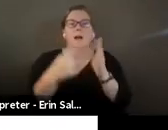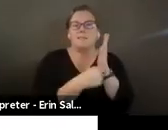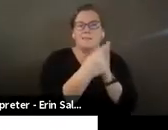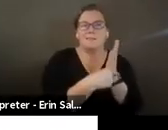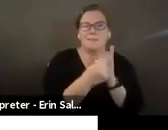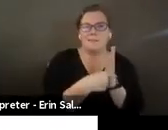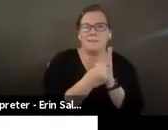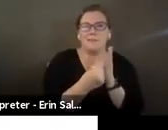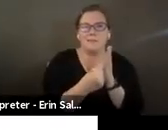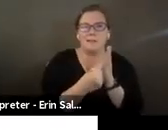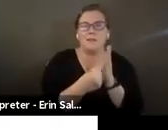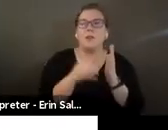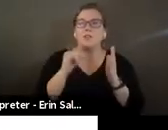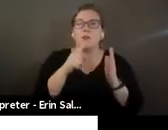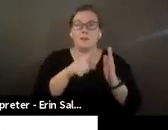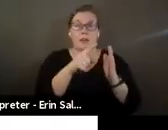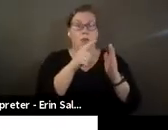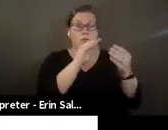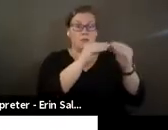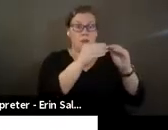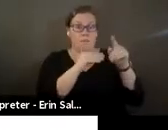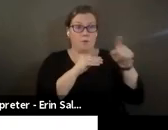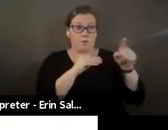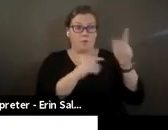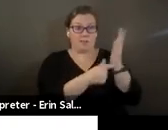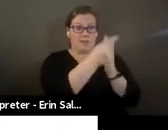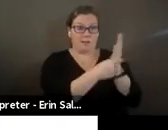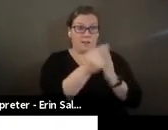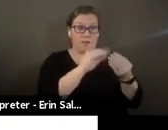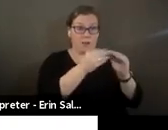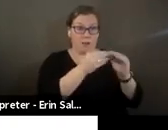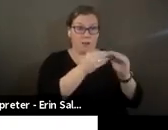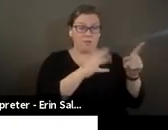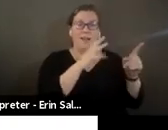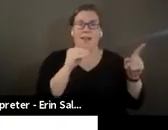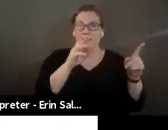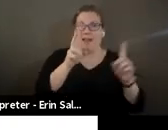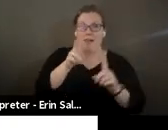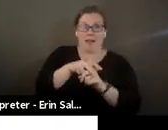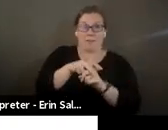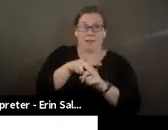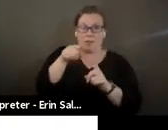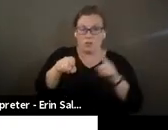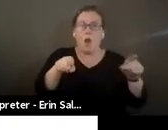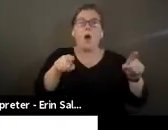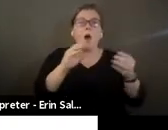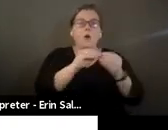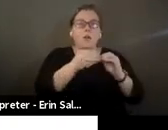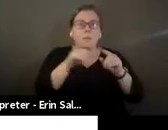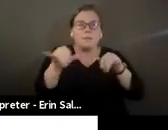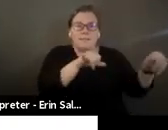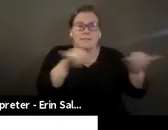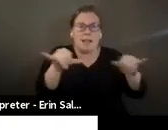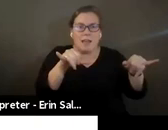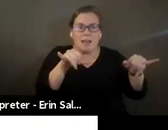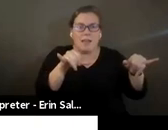matches, the numbers in the product guide match the numbers in the product section on the application.